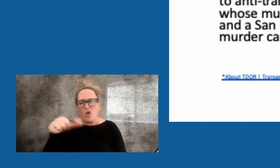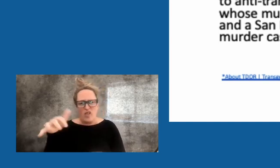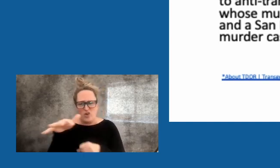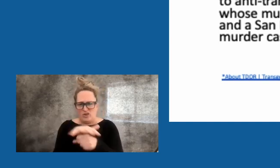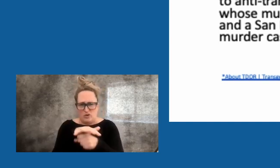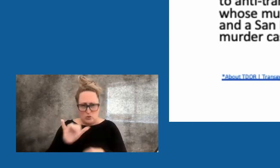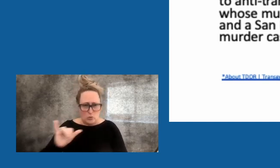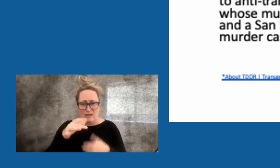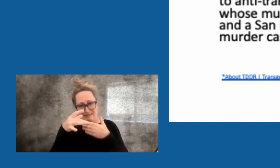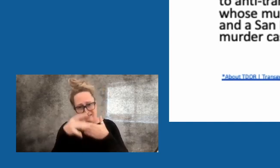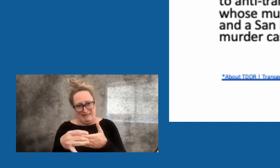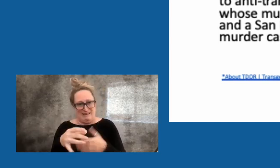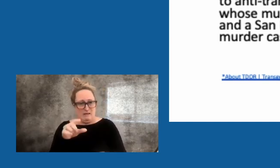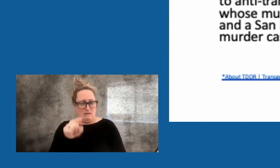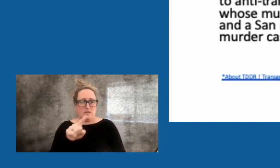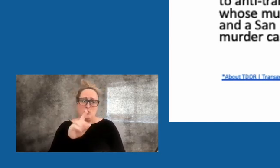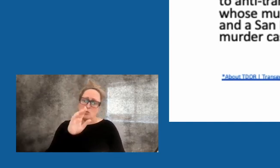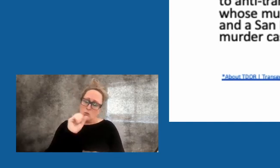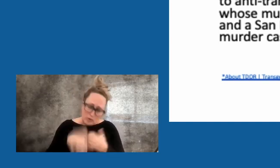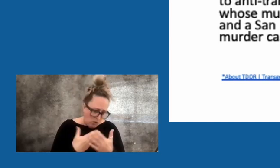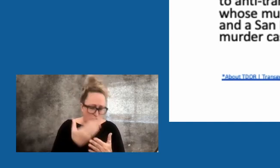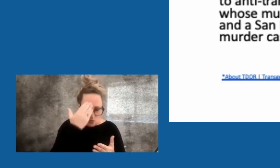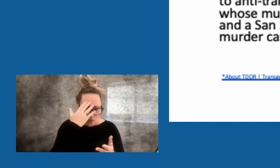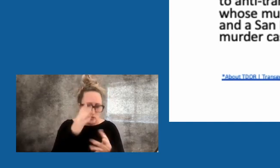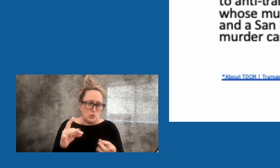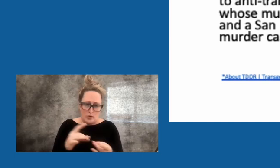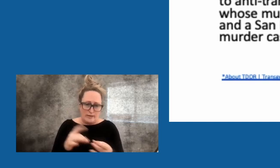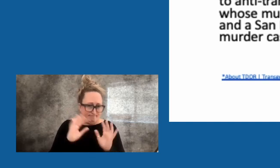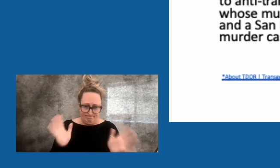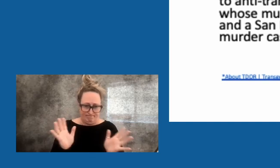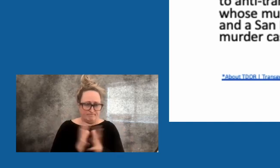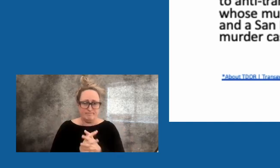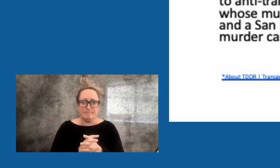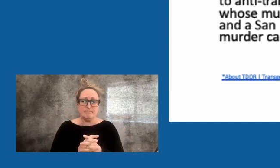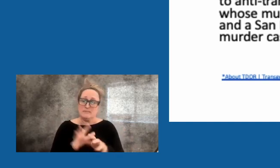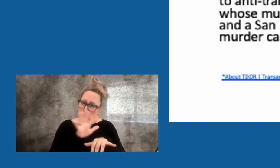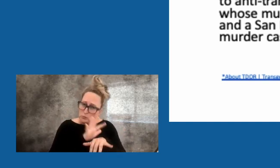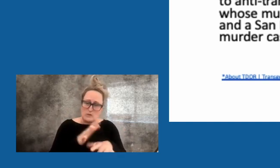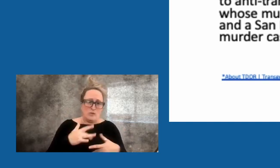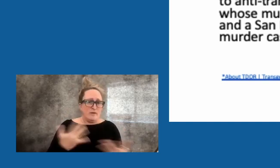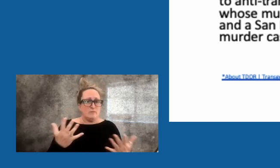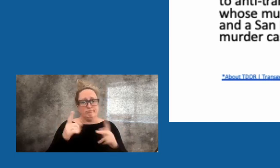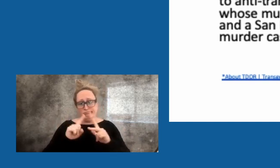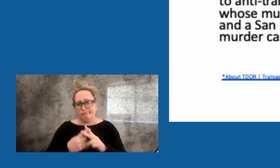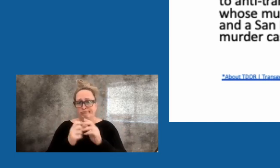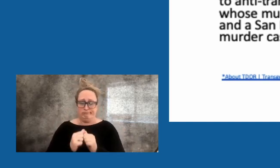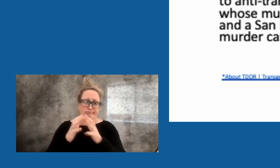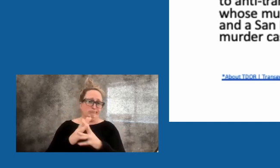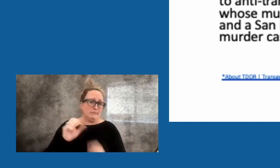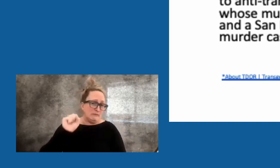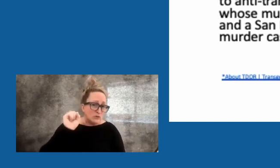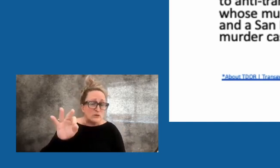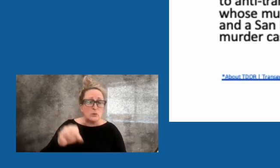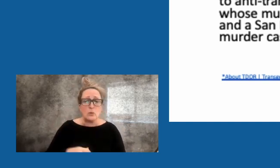areas leading this. We all know the story. This is a grassroots event kicked off in San